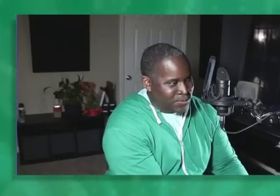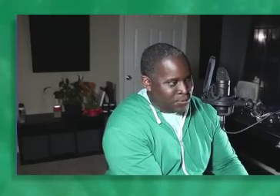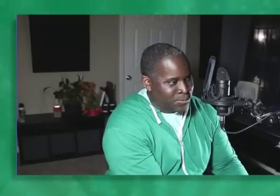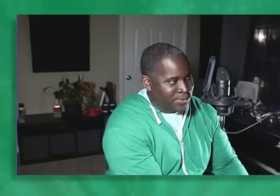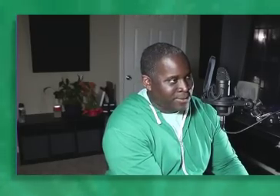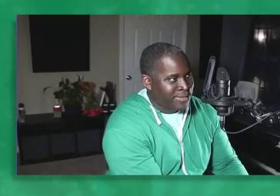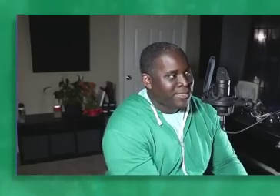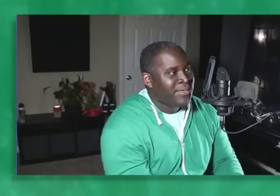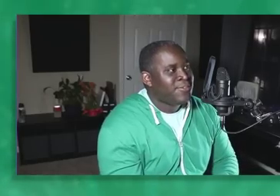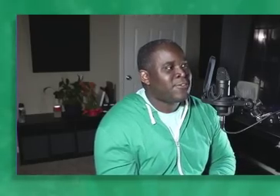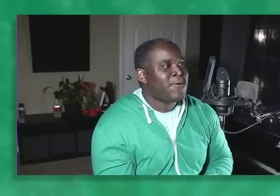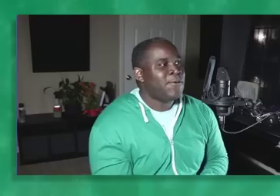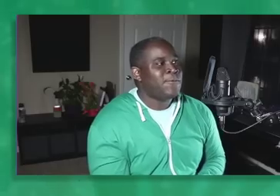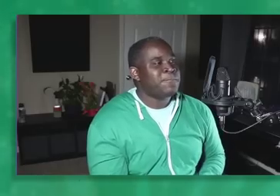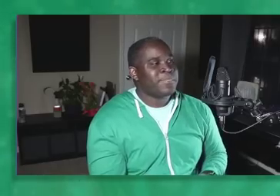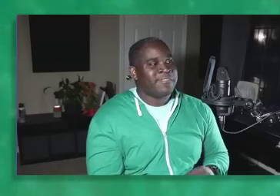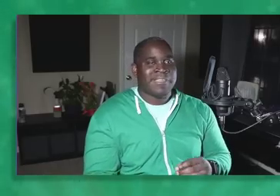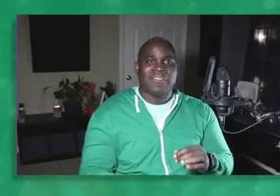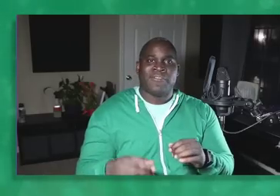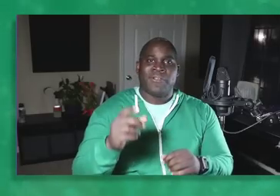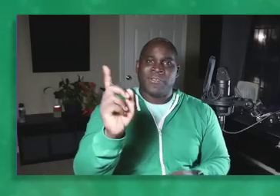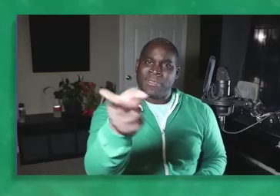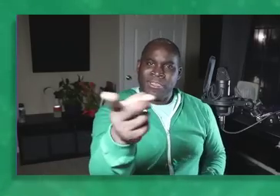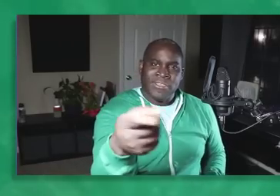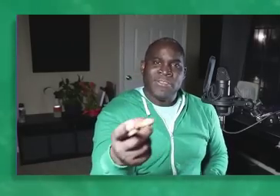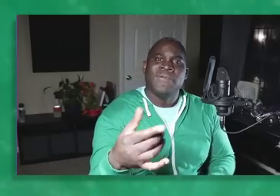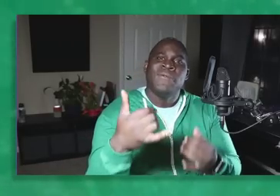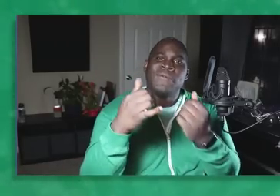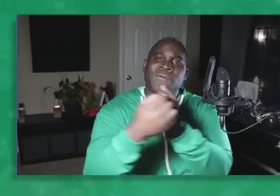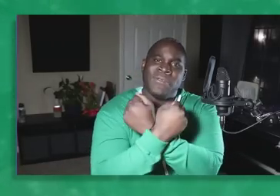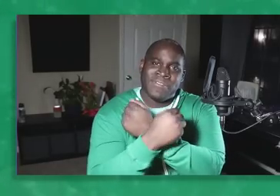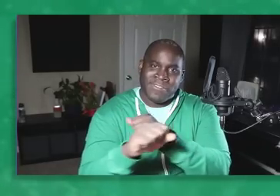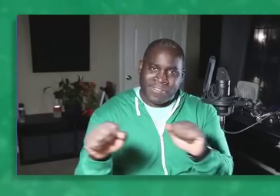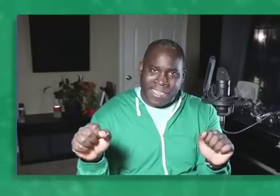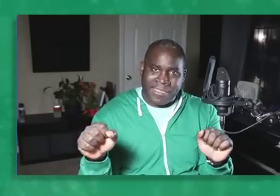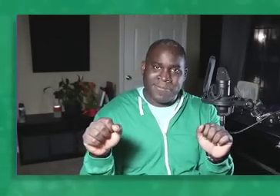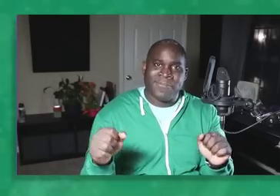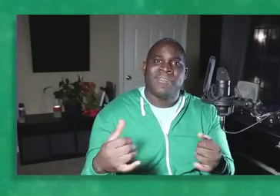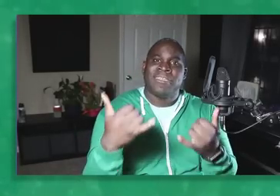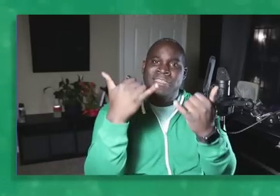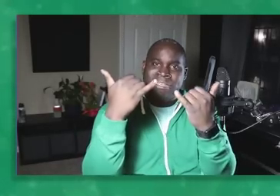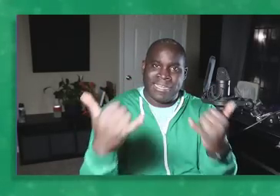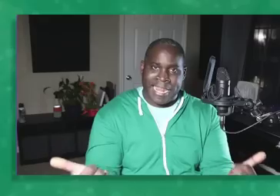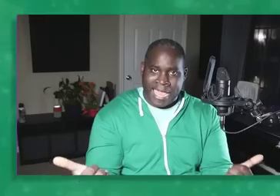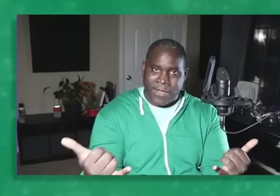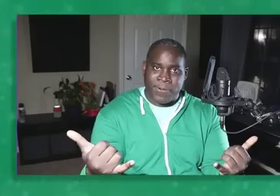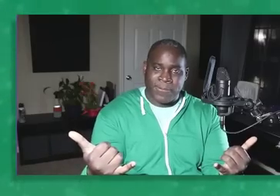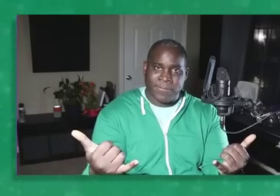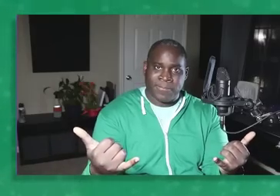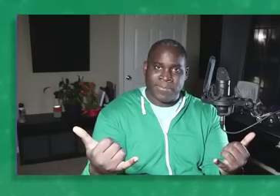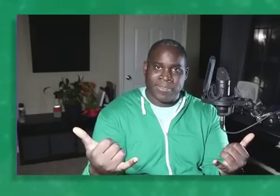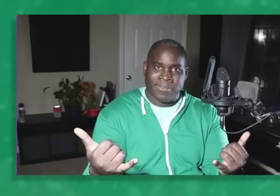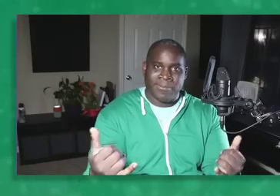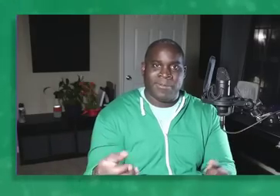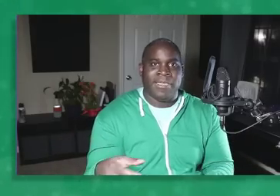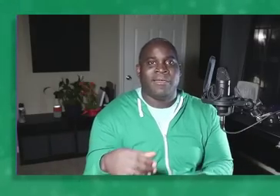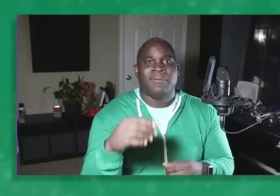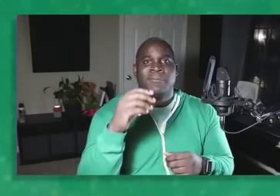You group. So the signs are you safe now,